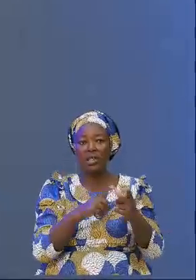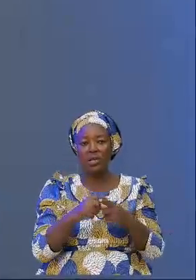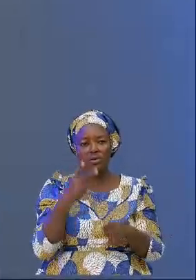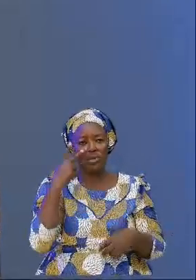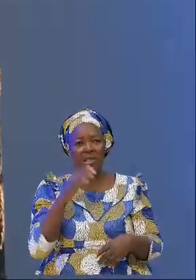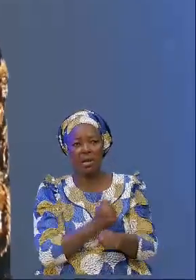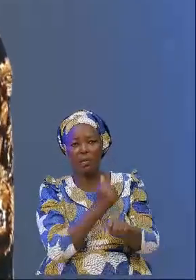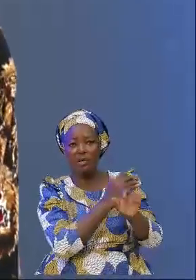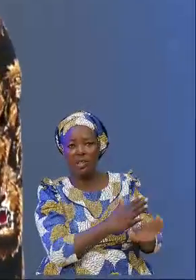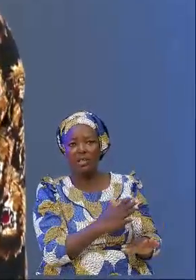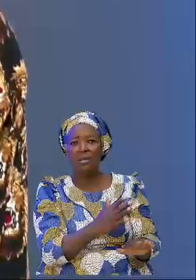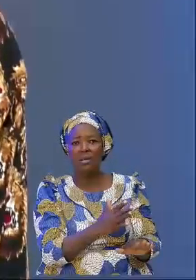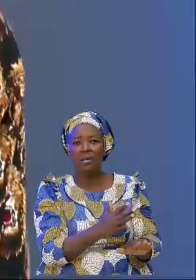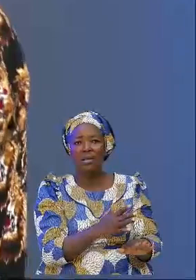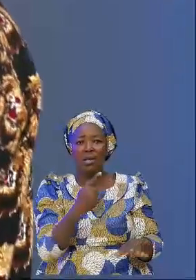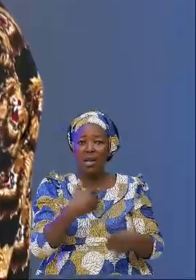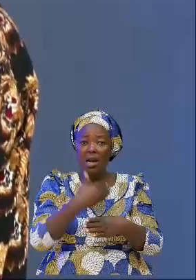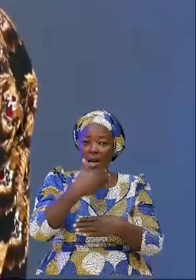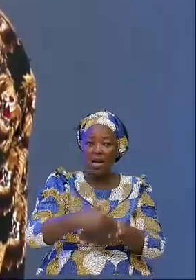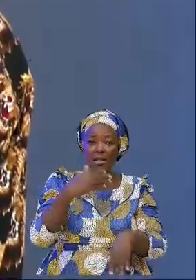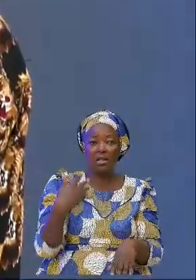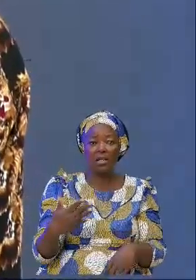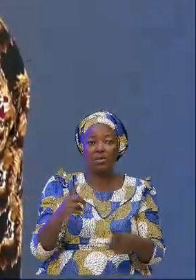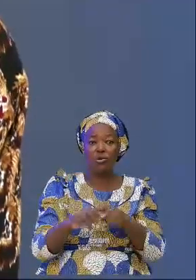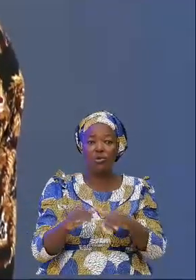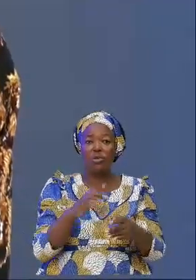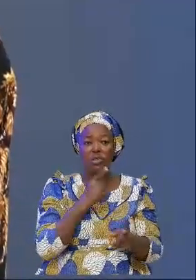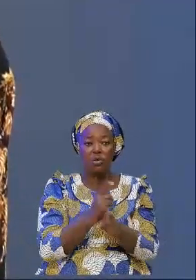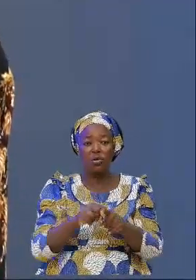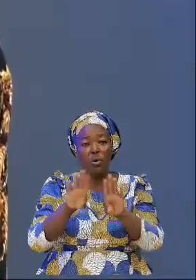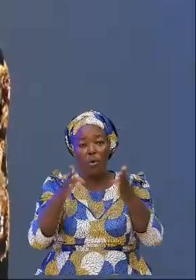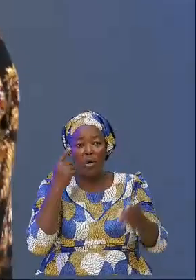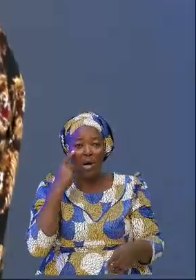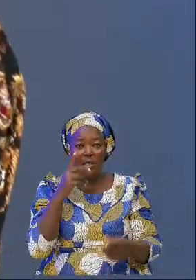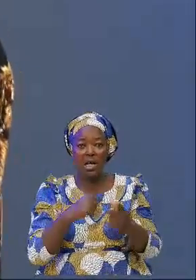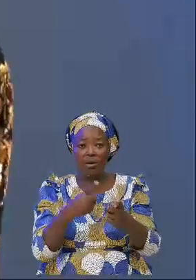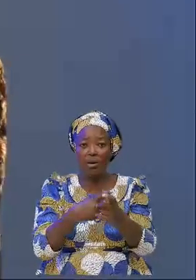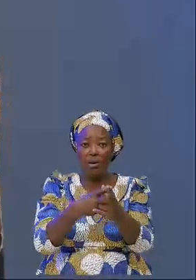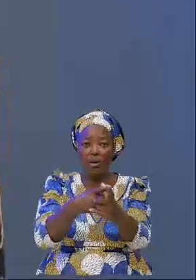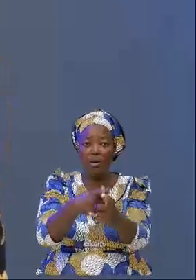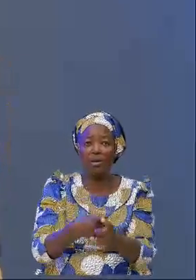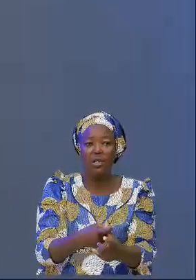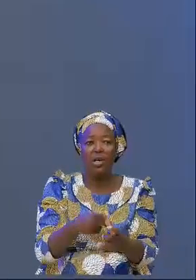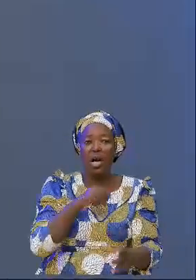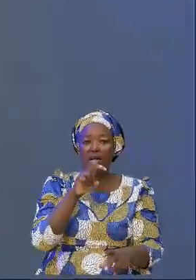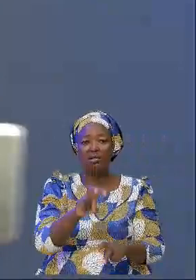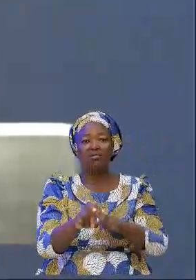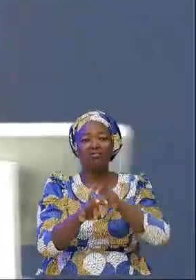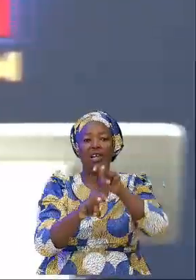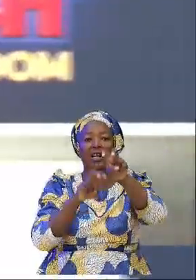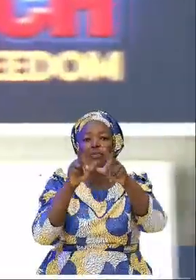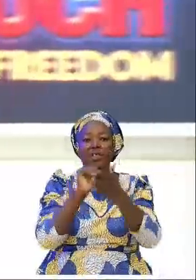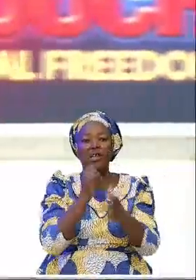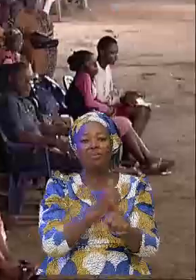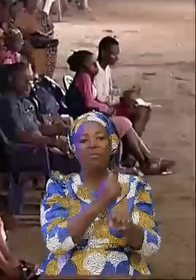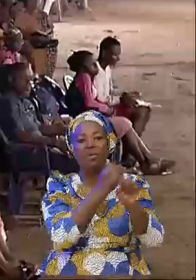Your eyes are open, and there you see the mountain. The next thing to do, open your